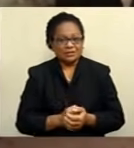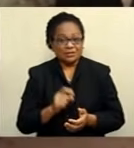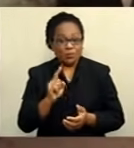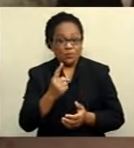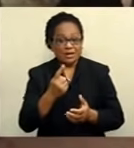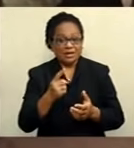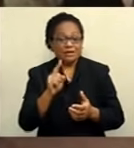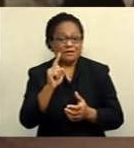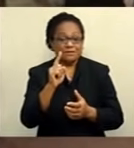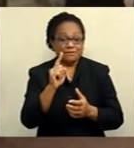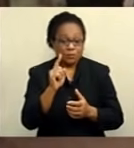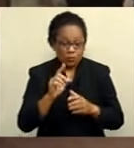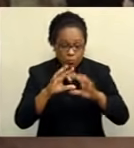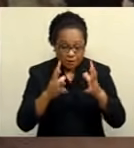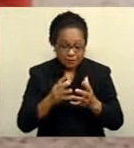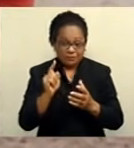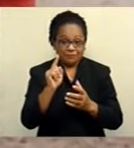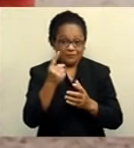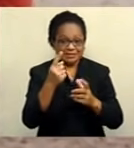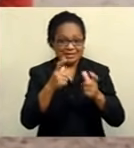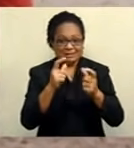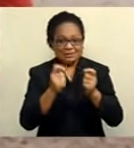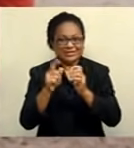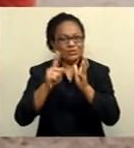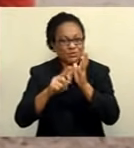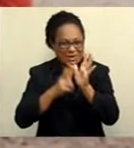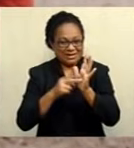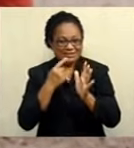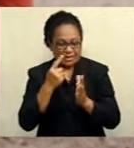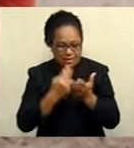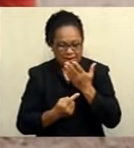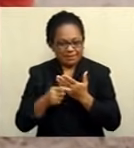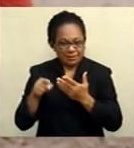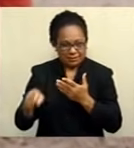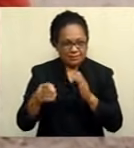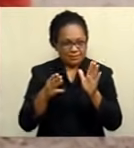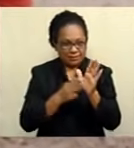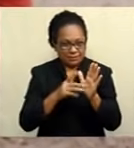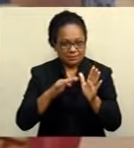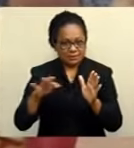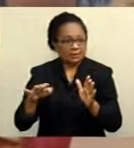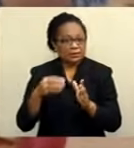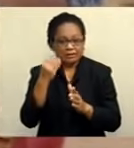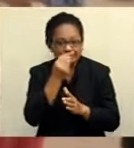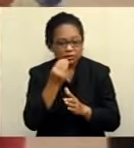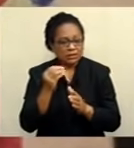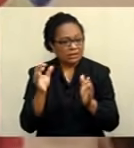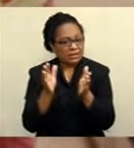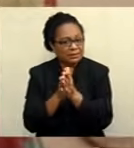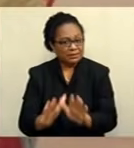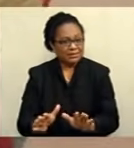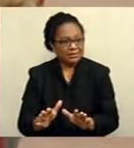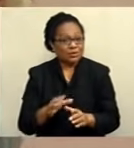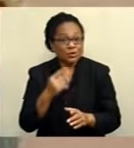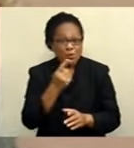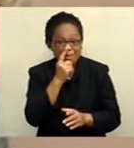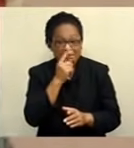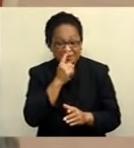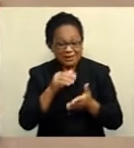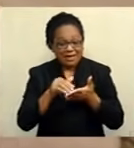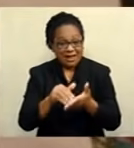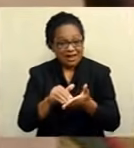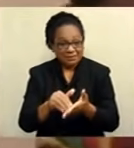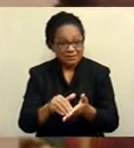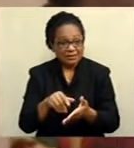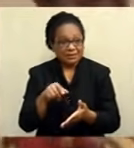change famine, according to the UN. In the Mahali commune, villagers have no crops, humanitarian workers have infrequent